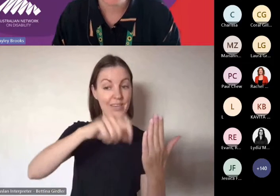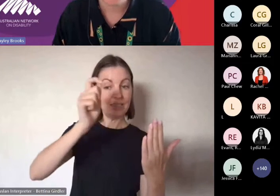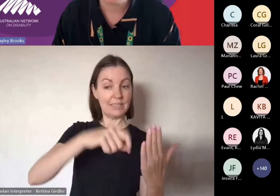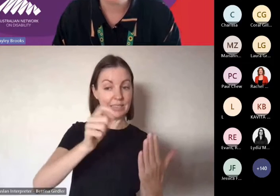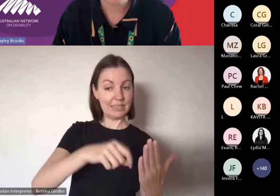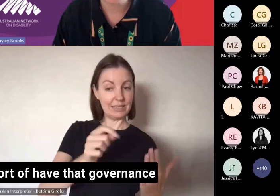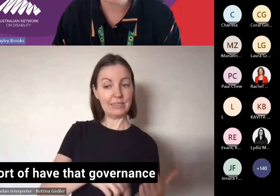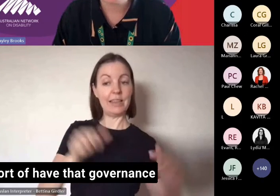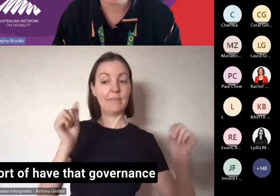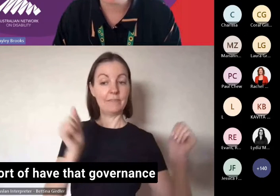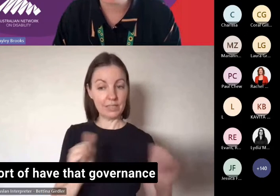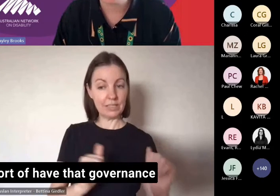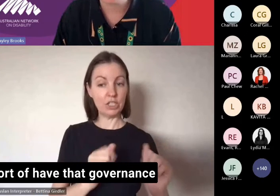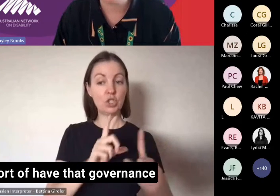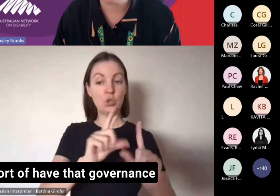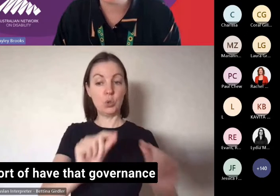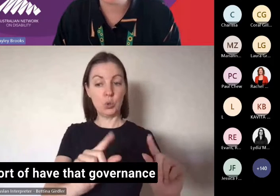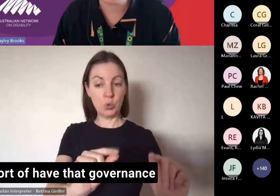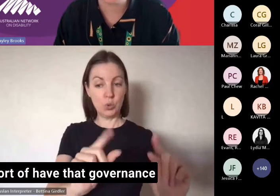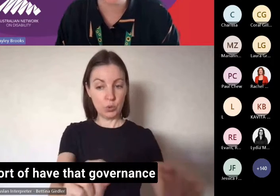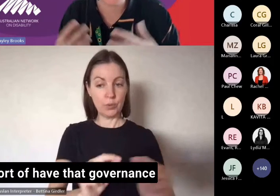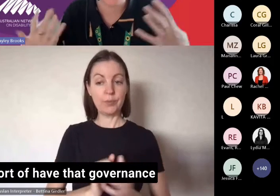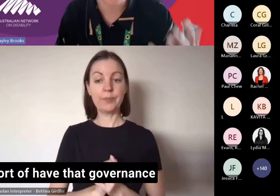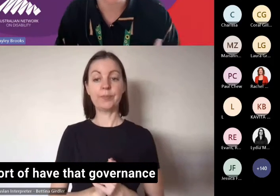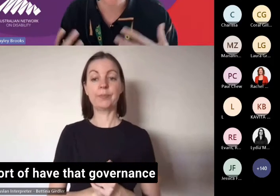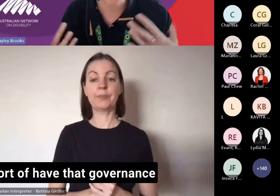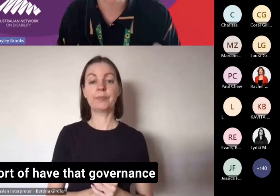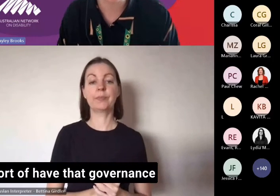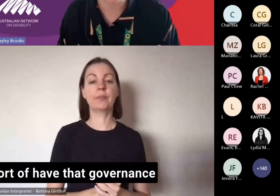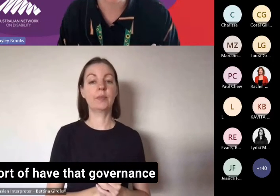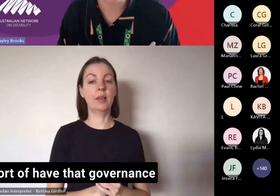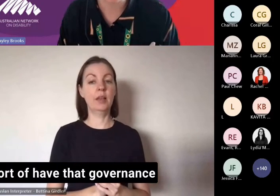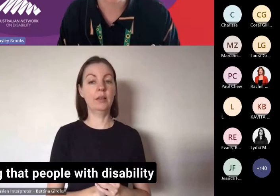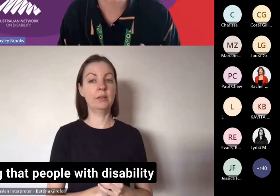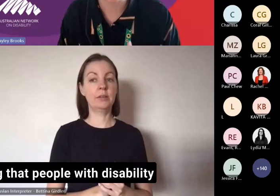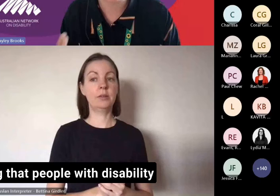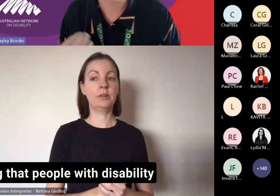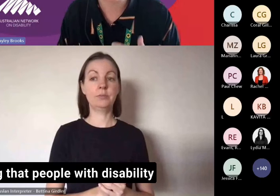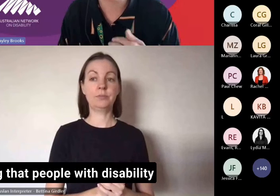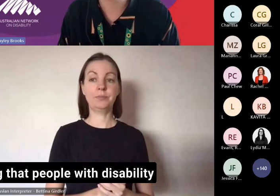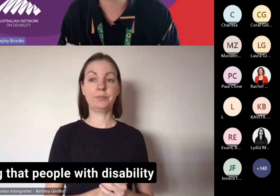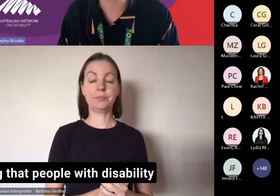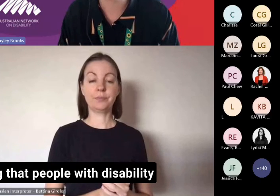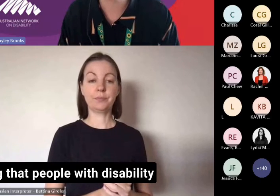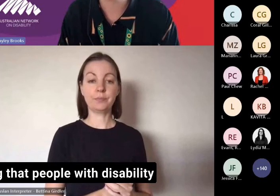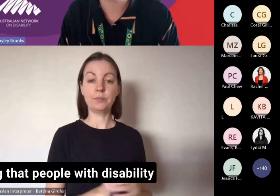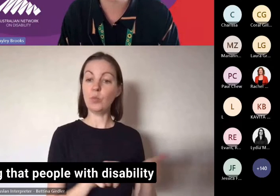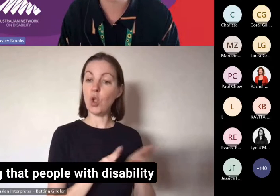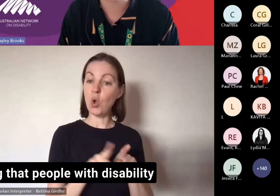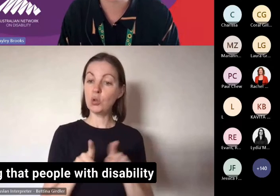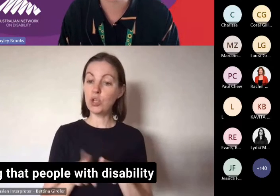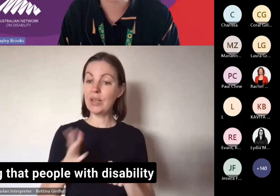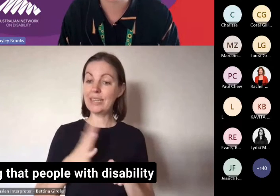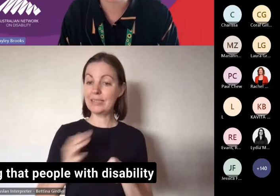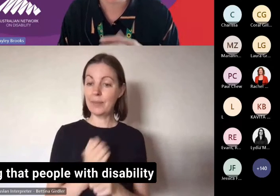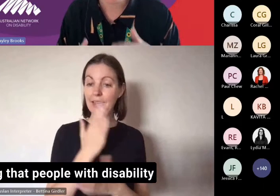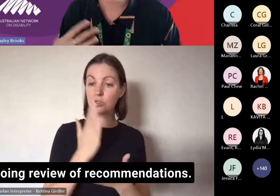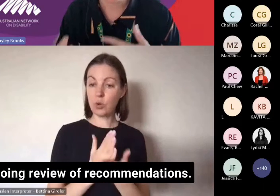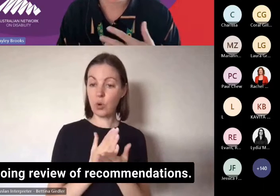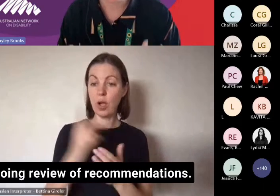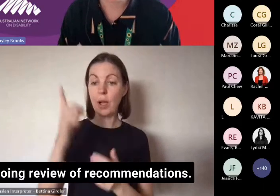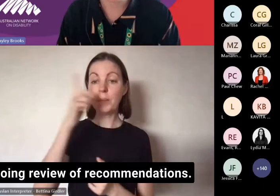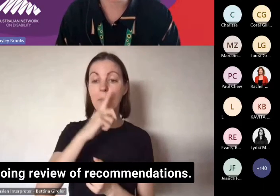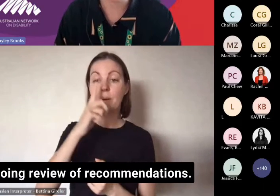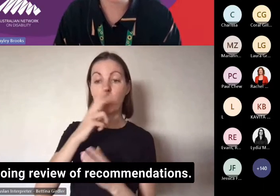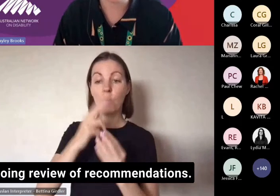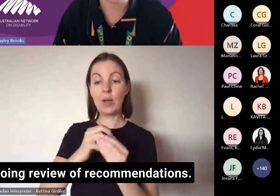identified. Another thing to sort of have that governance as well is ensuring that people with disability